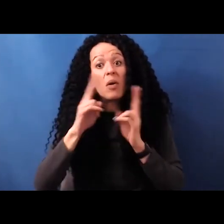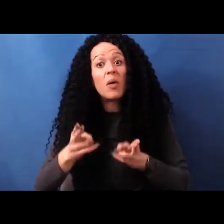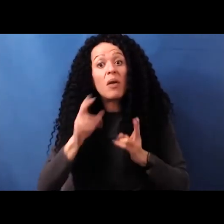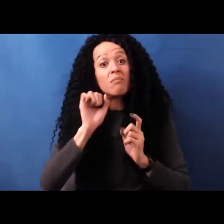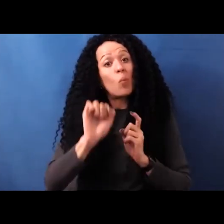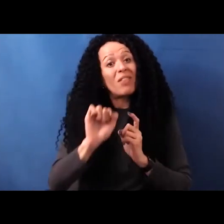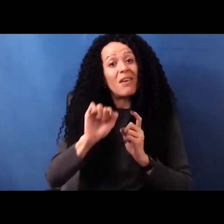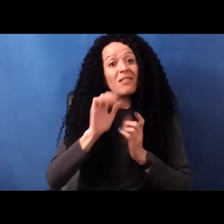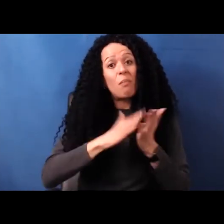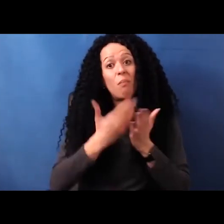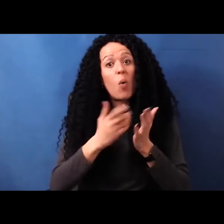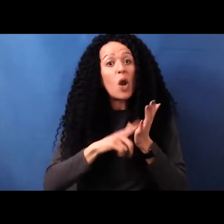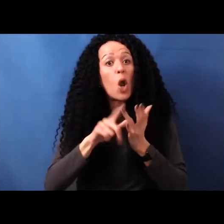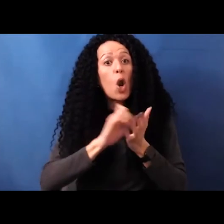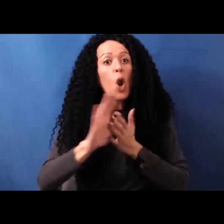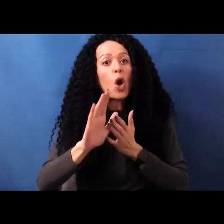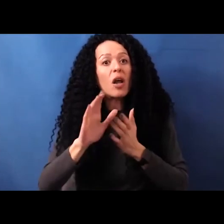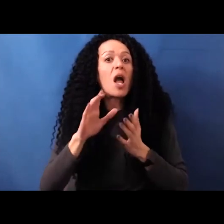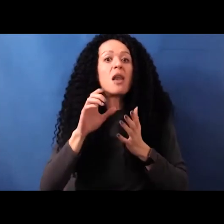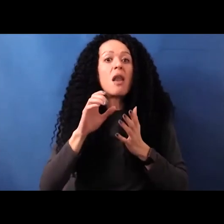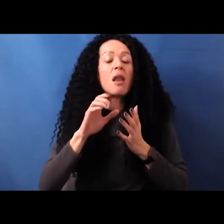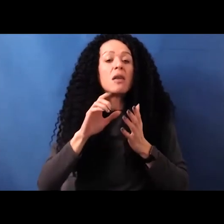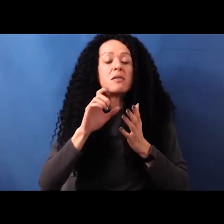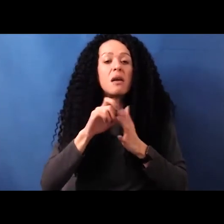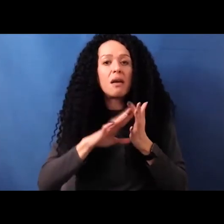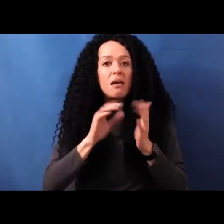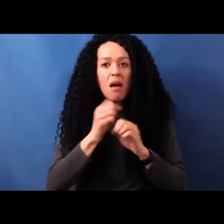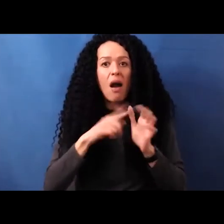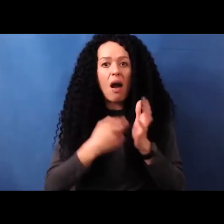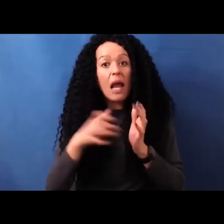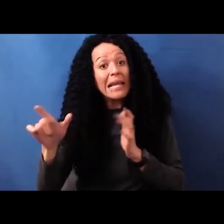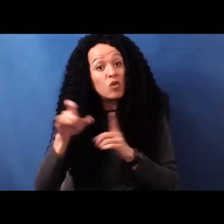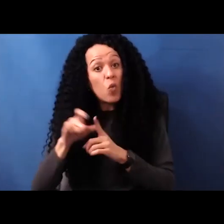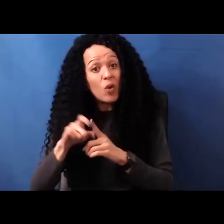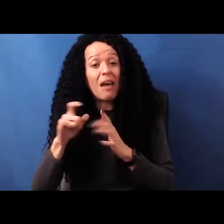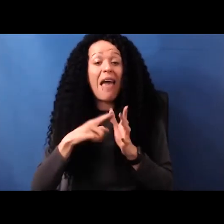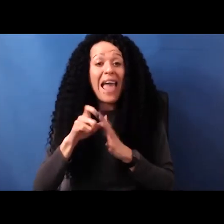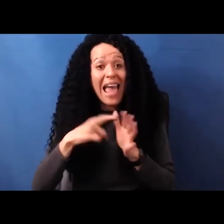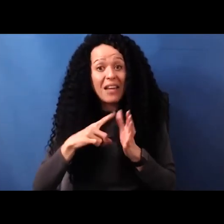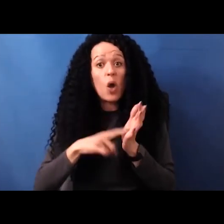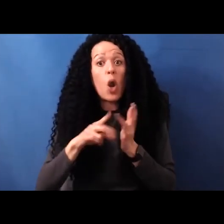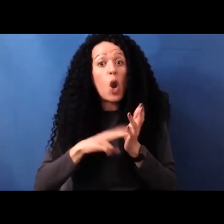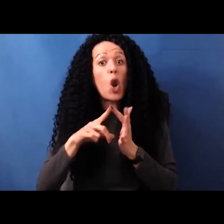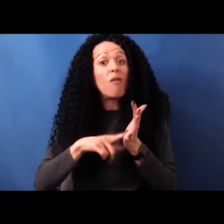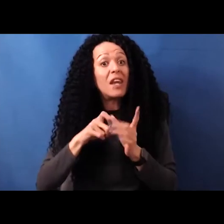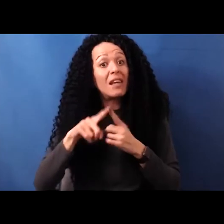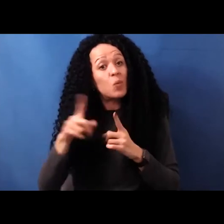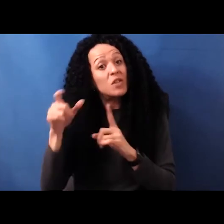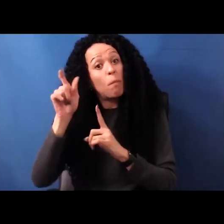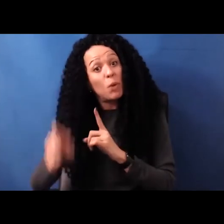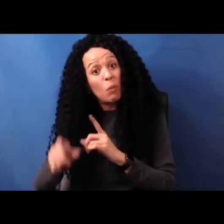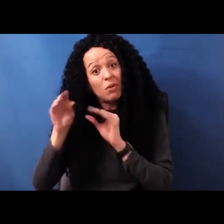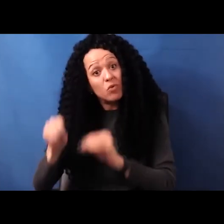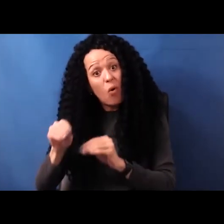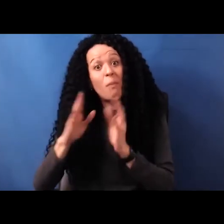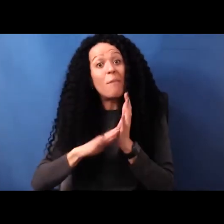na Garr, and his daughter, Ada Lovelace, a pupil of Mary Somerville's, longed for him.